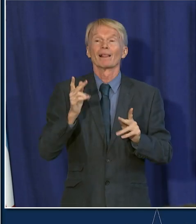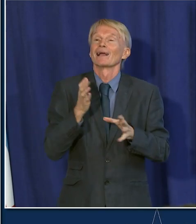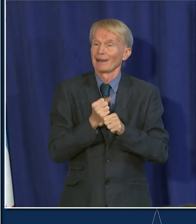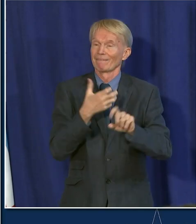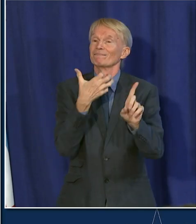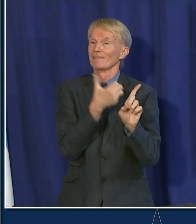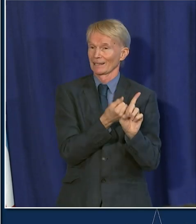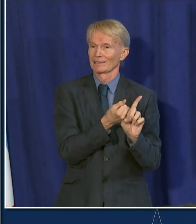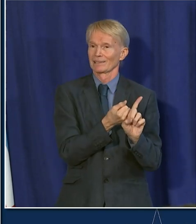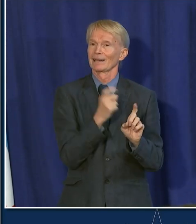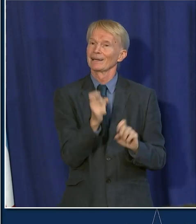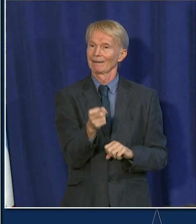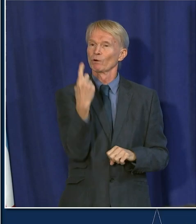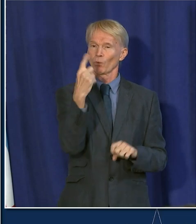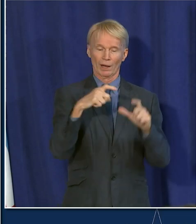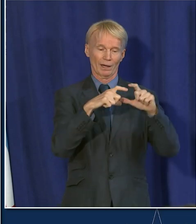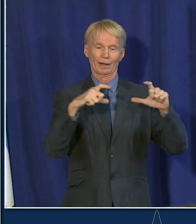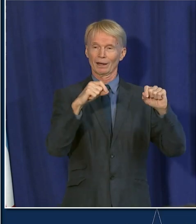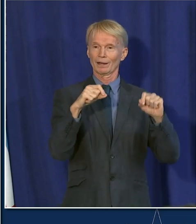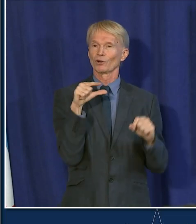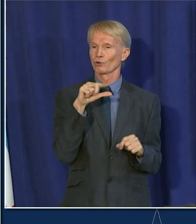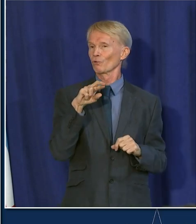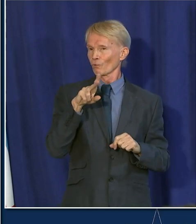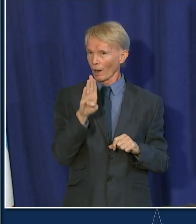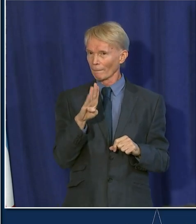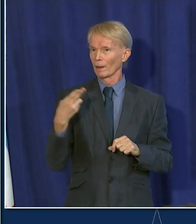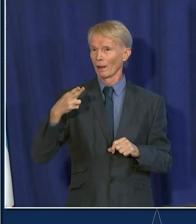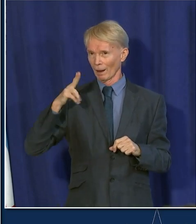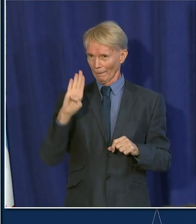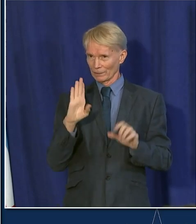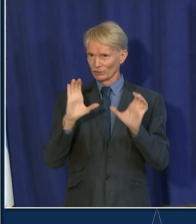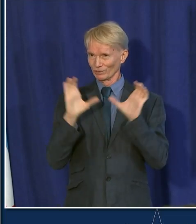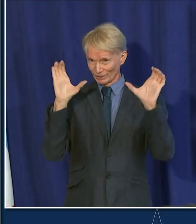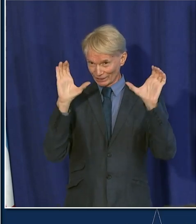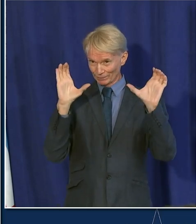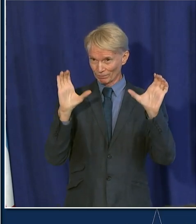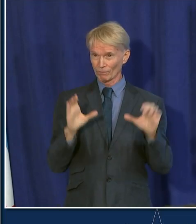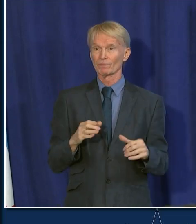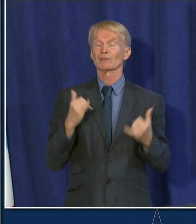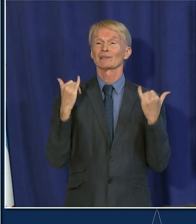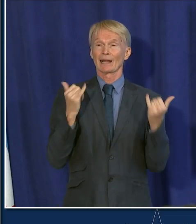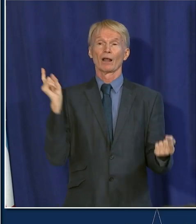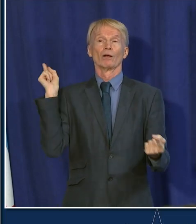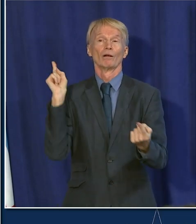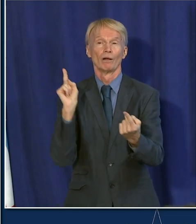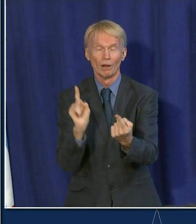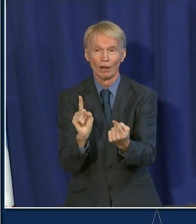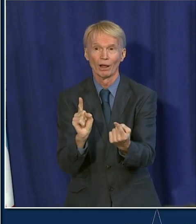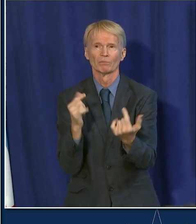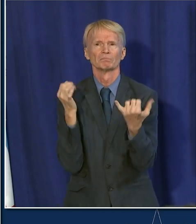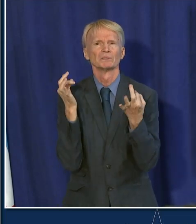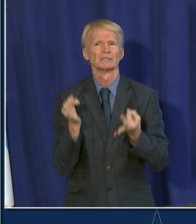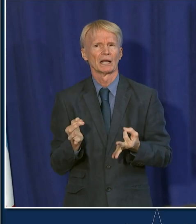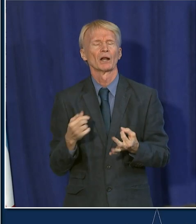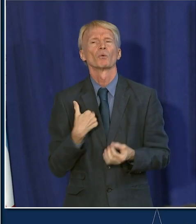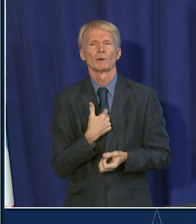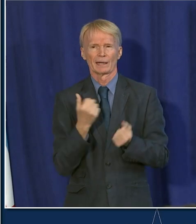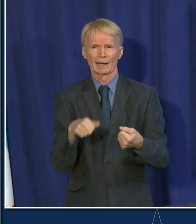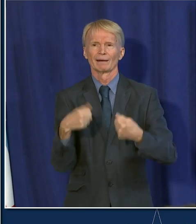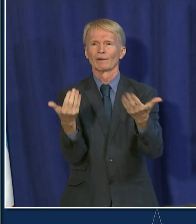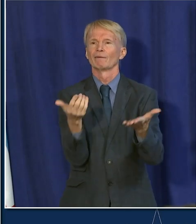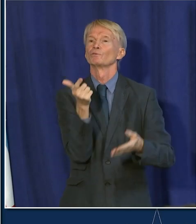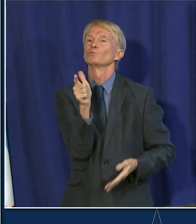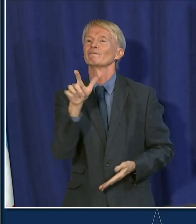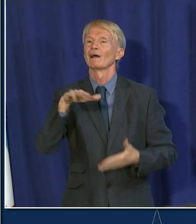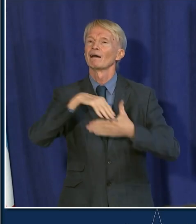gift certificate, one for the group. As we are coming to an end and expanding that, we are now providing